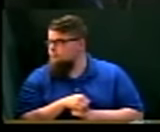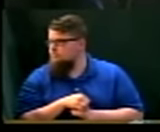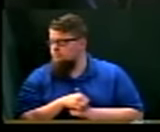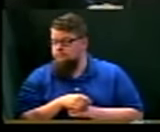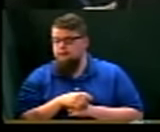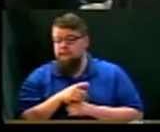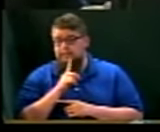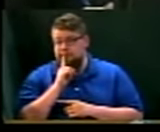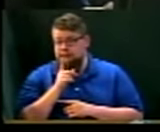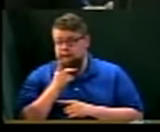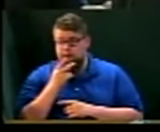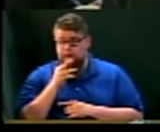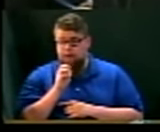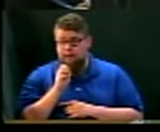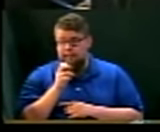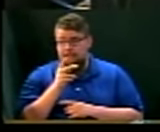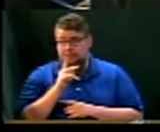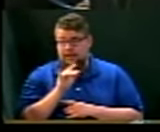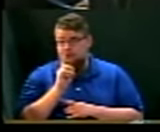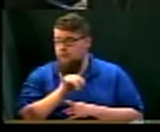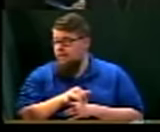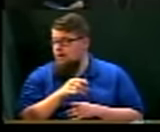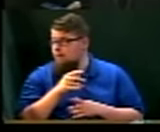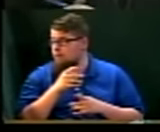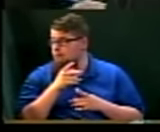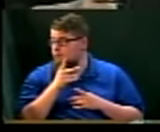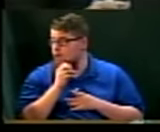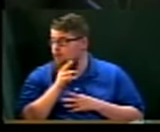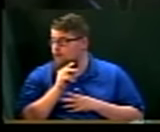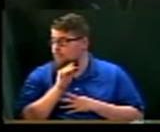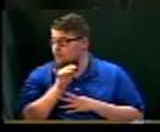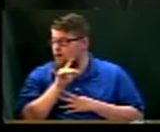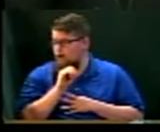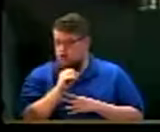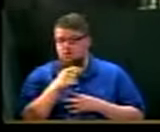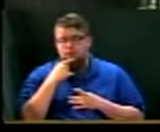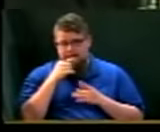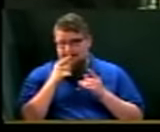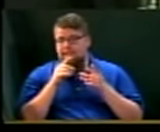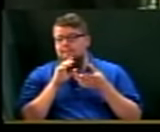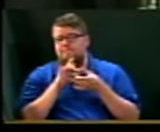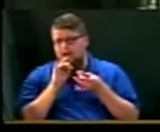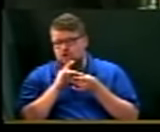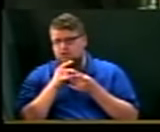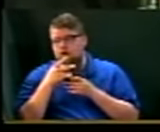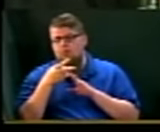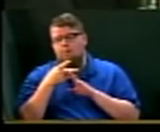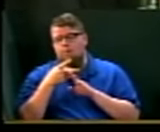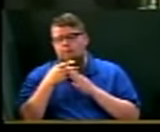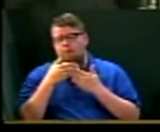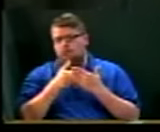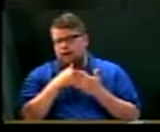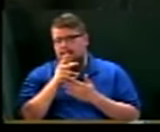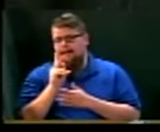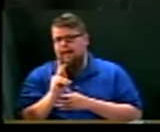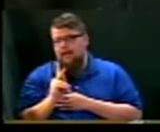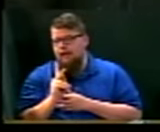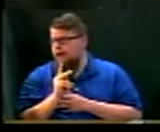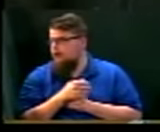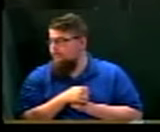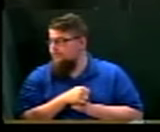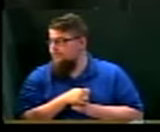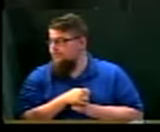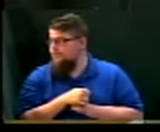pre-K also doing this portfolio? Yes. So yes. We need to be sure that we say the pre-K through yes. K. Okay. Actually,